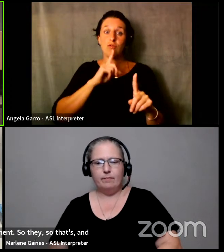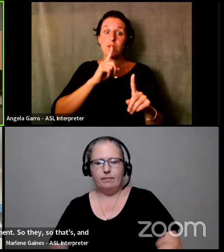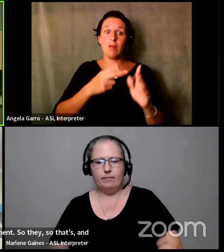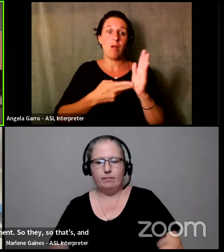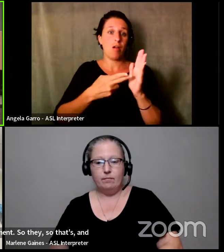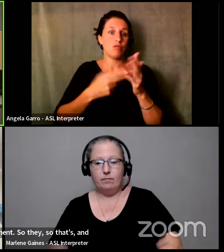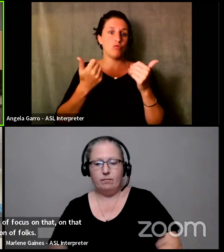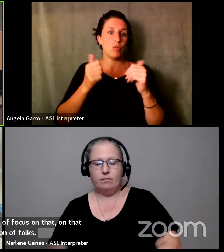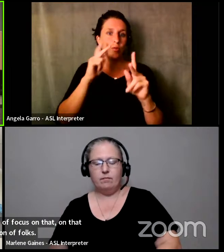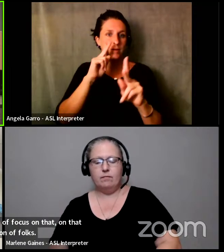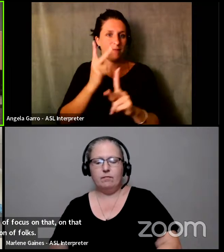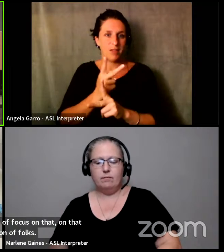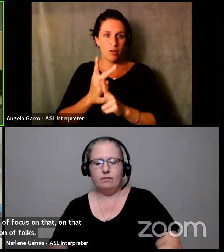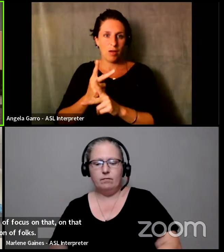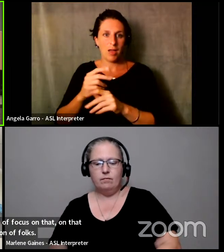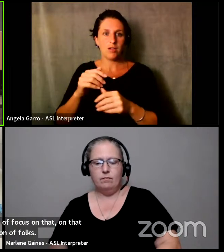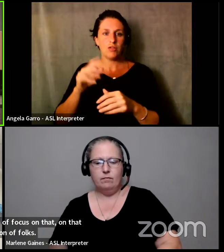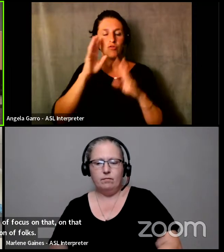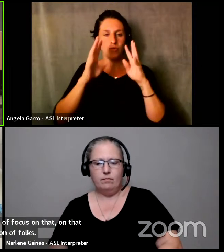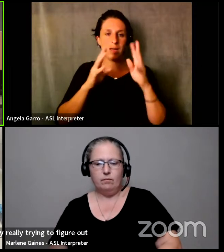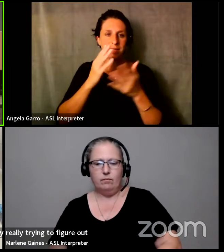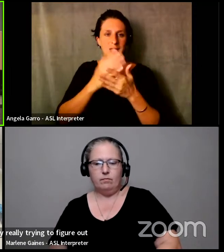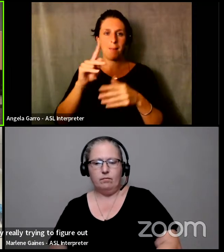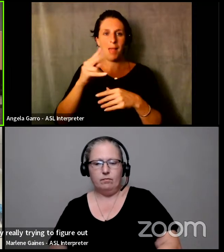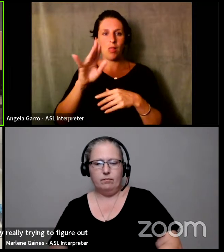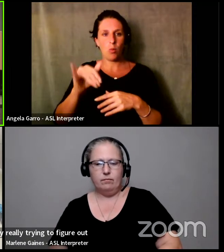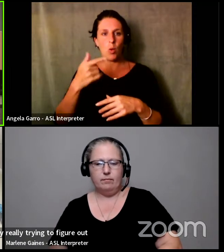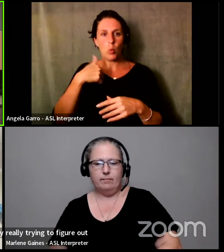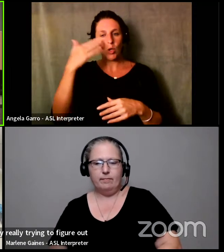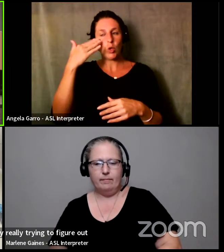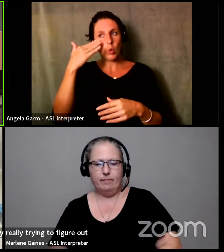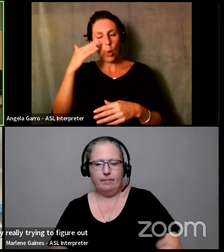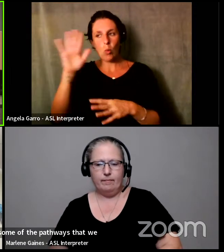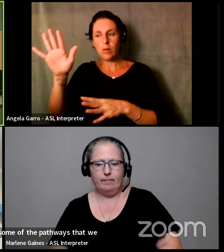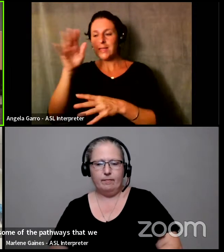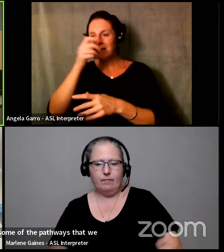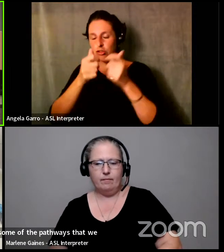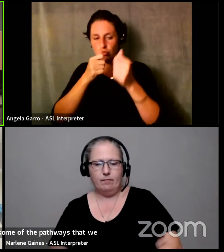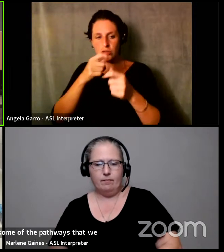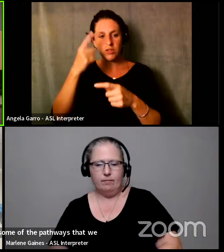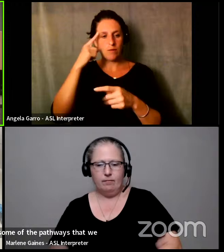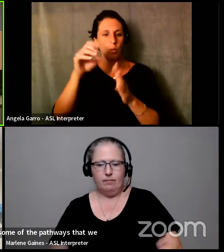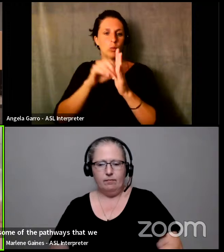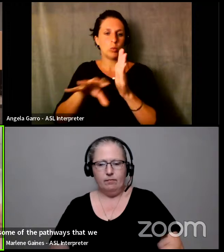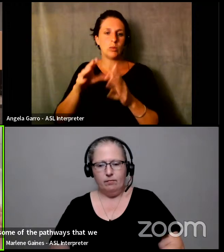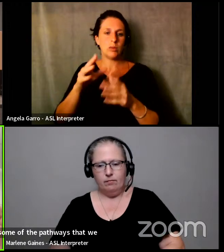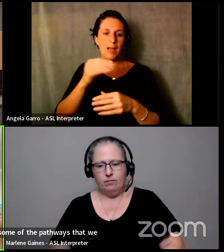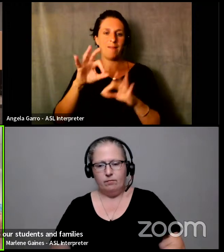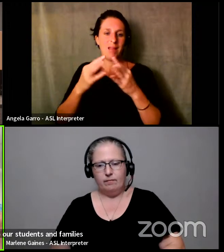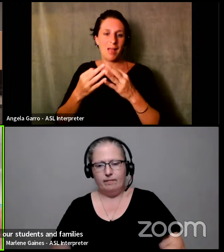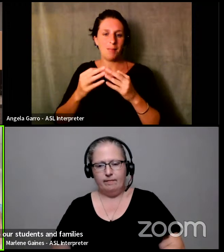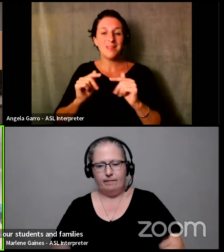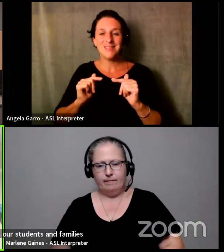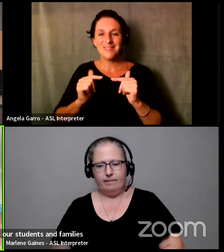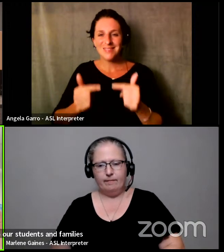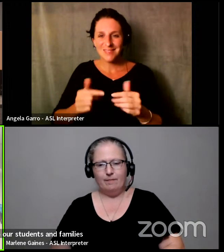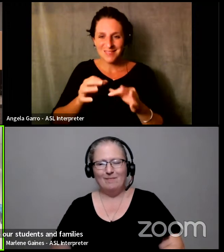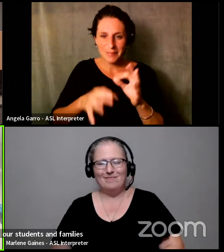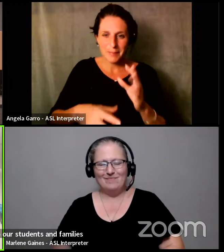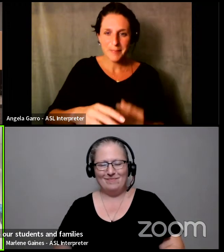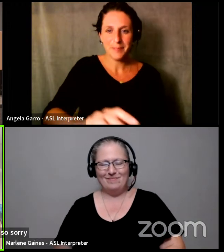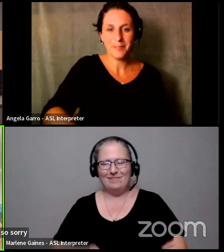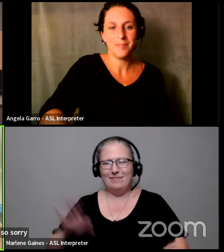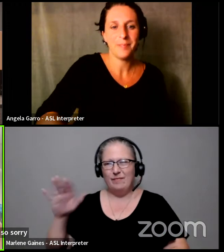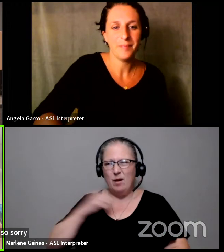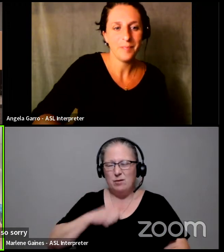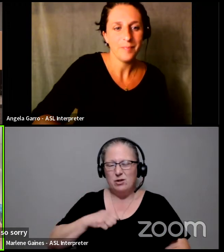really trying to figure out how to create some of the pathways that we know are of interest to our students and families. Okay. Can I just, so Oh, sorry, yeah,